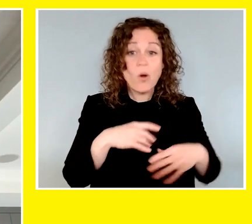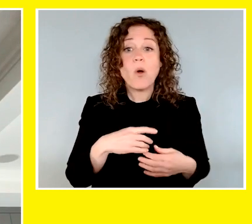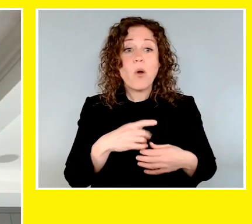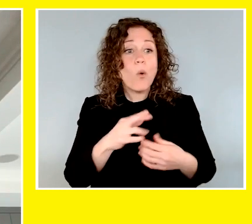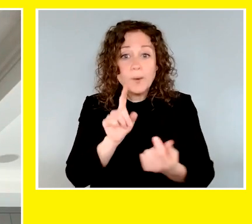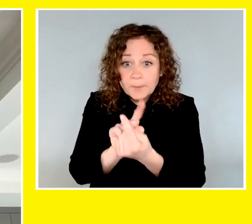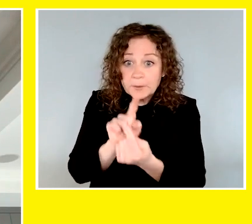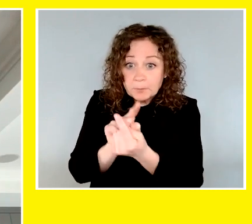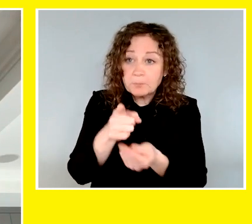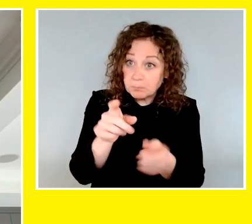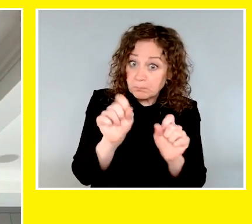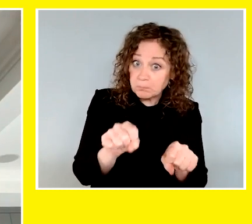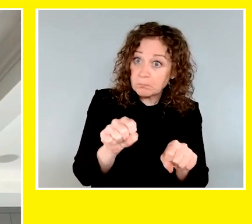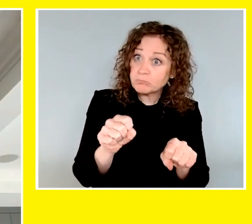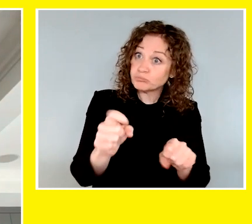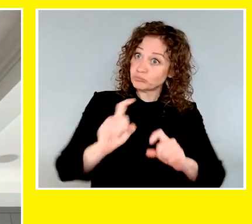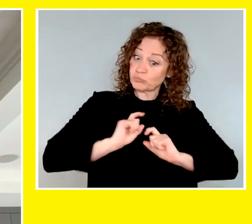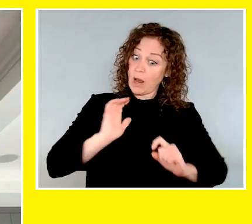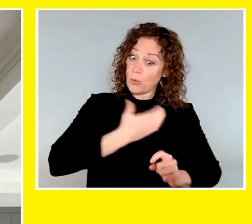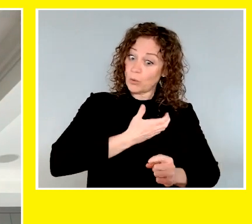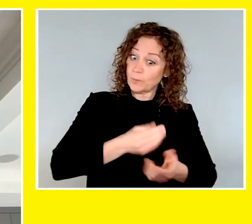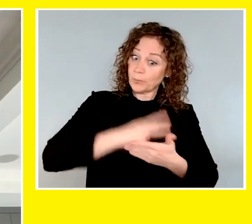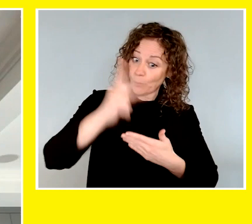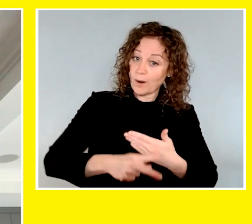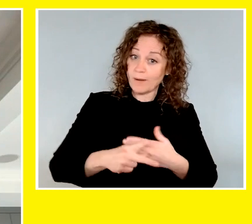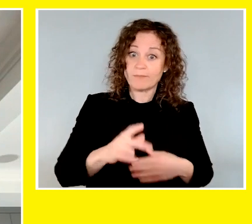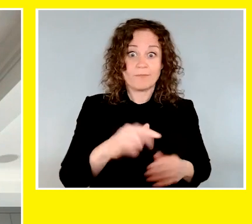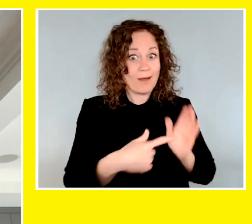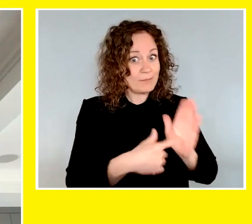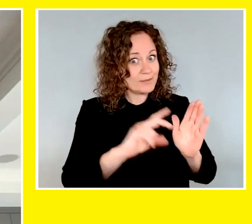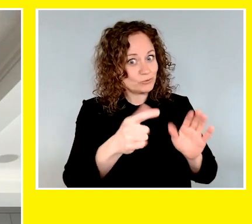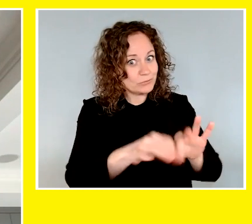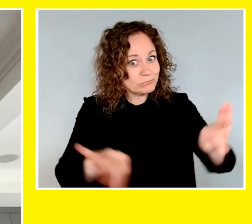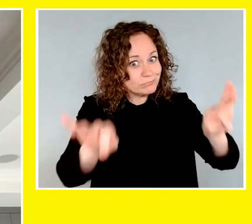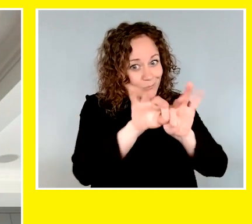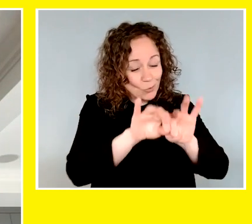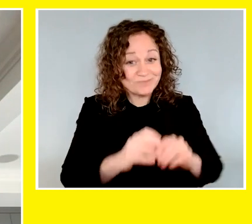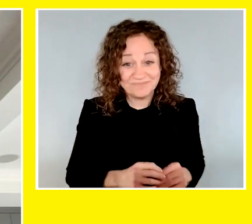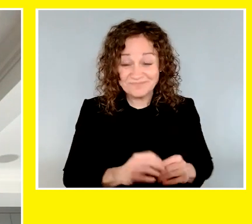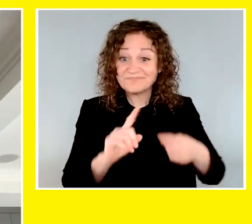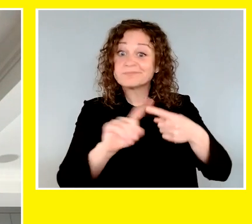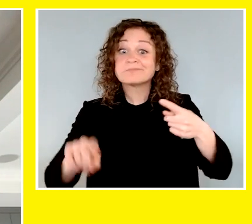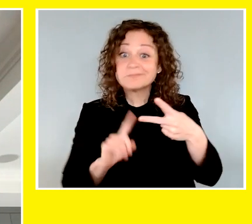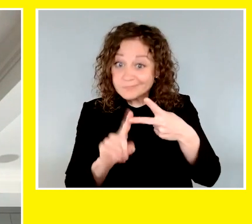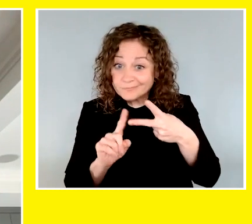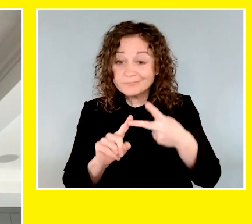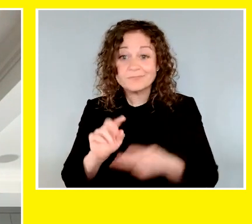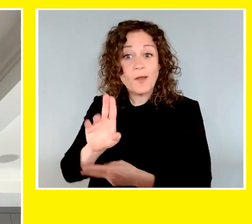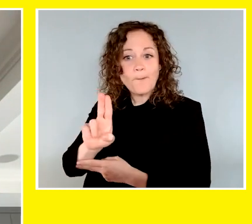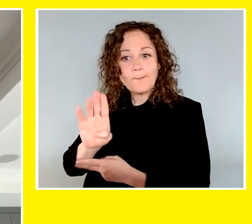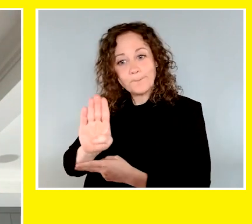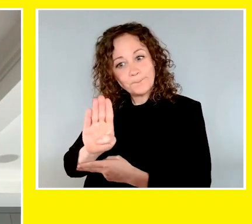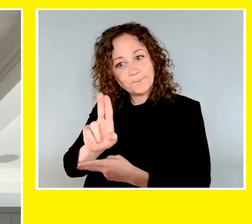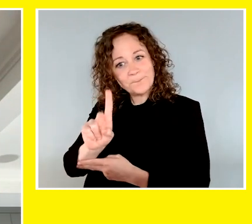making presentations at schools, libraries and retirement homes, or connecting with individuals who may be interested in sponsoring the program, this dog